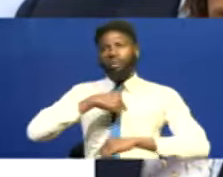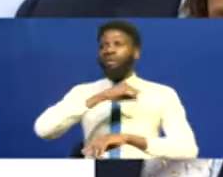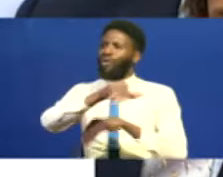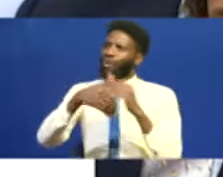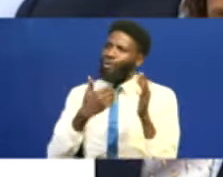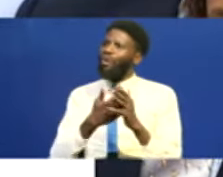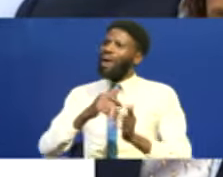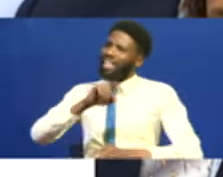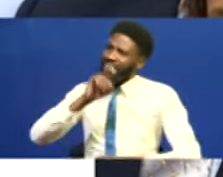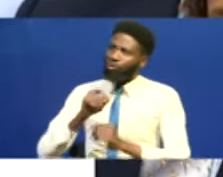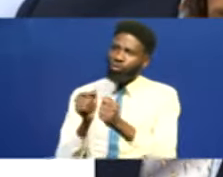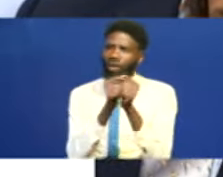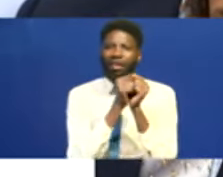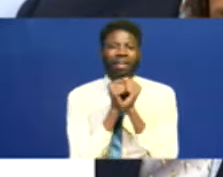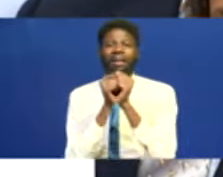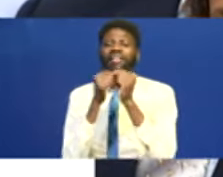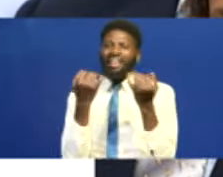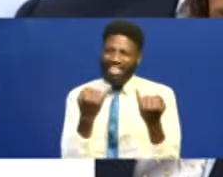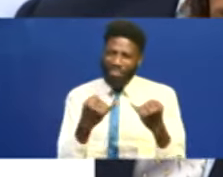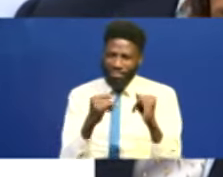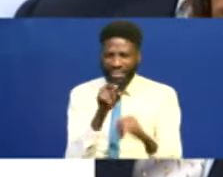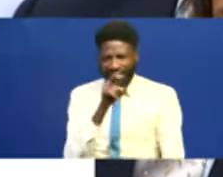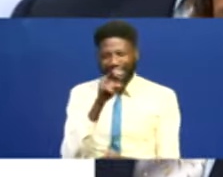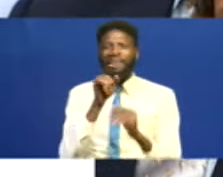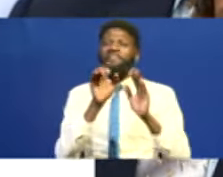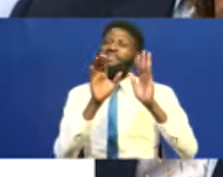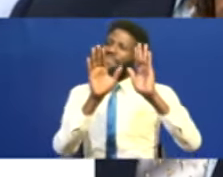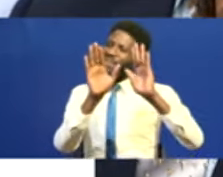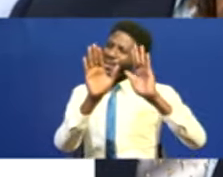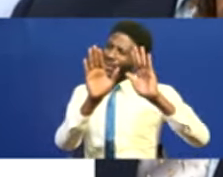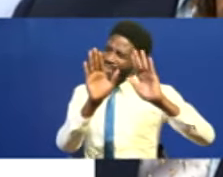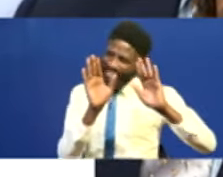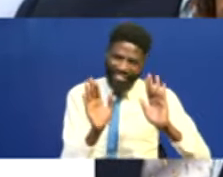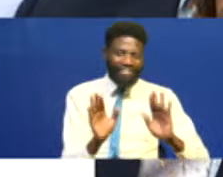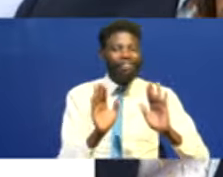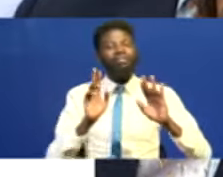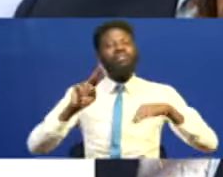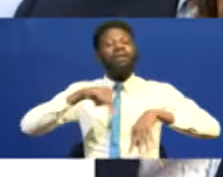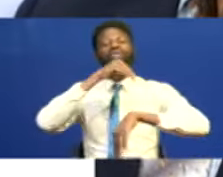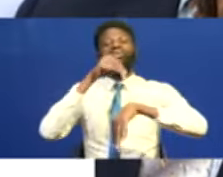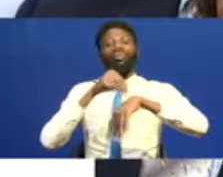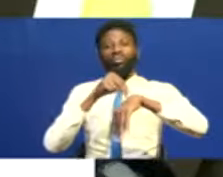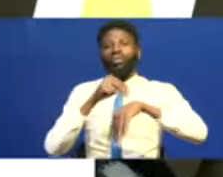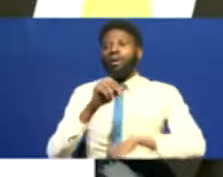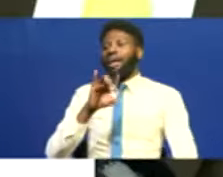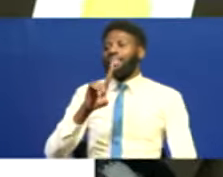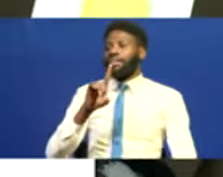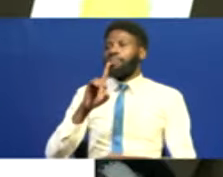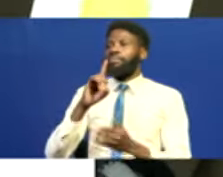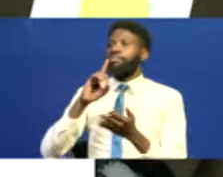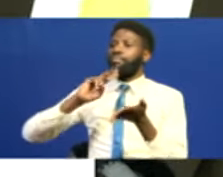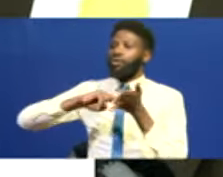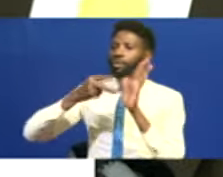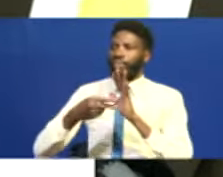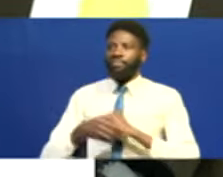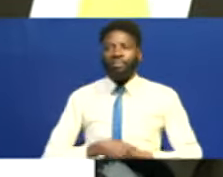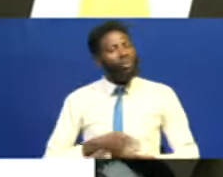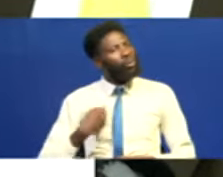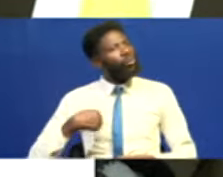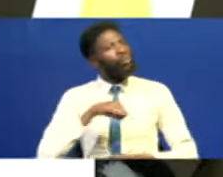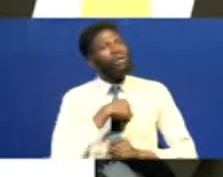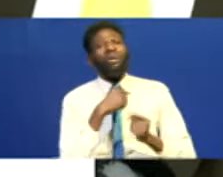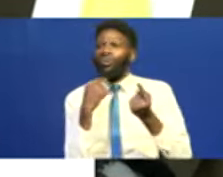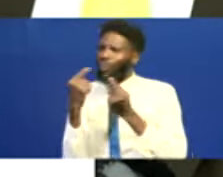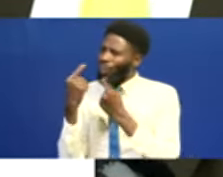be able to implement this very important national digital identity project. We've talked a lot about public